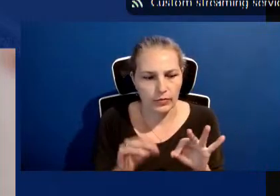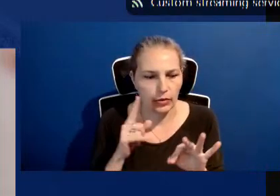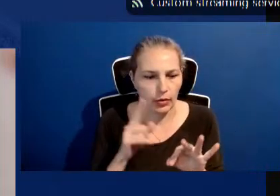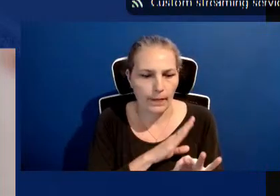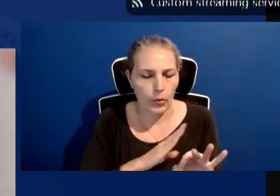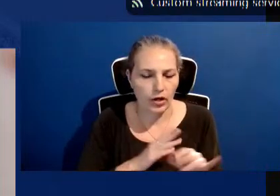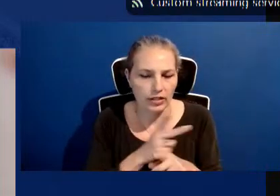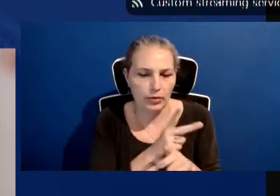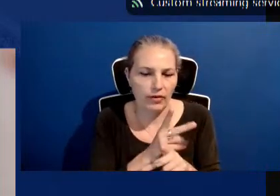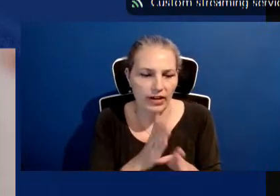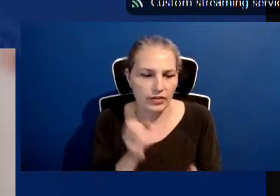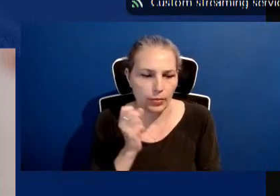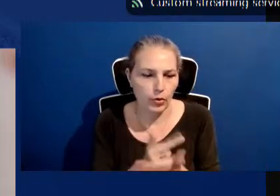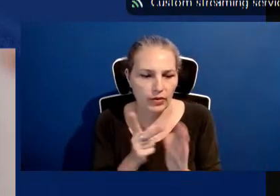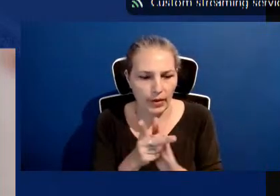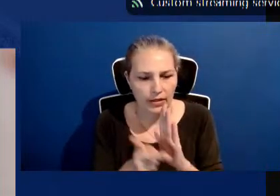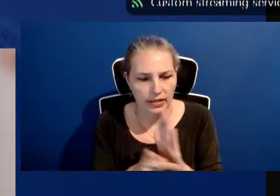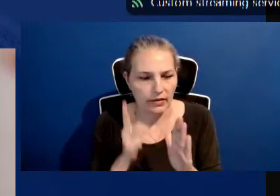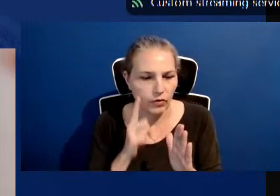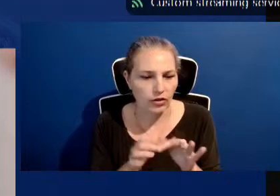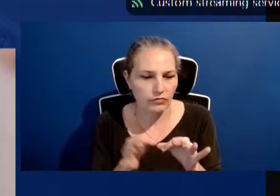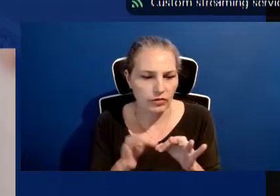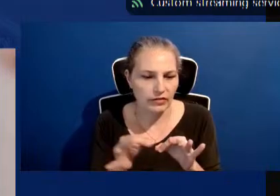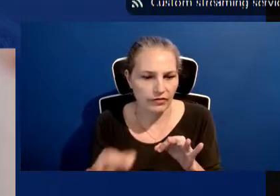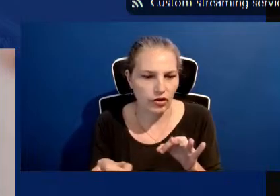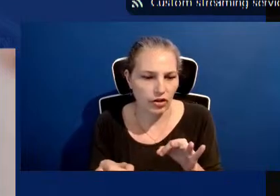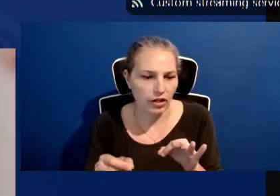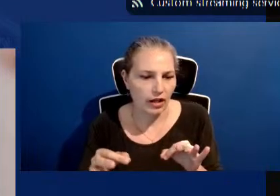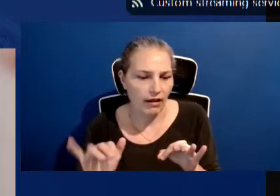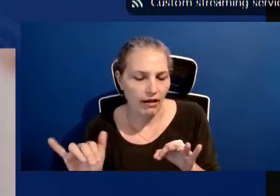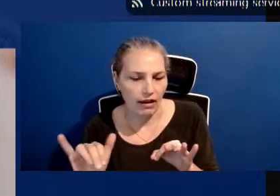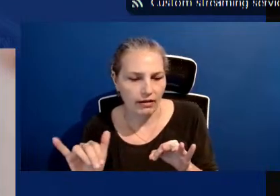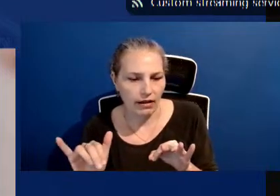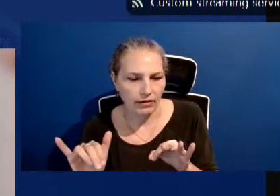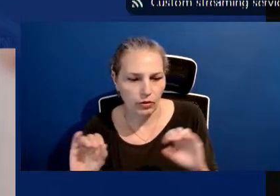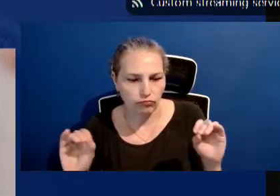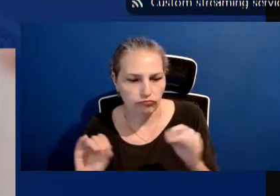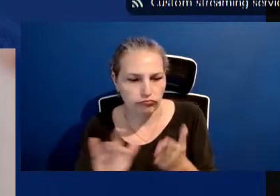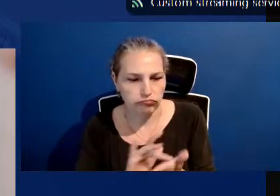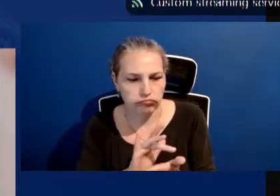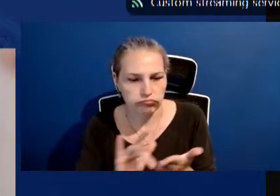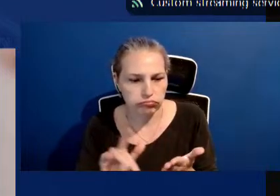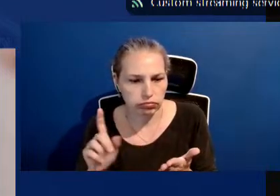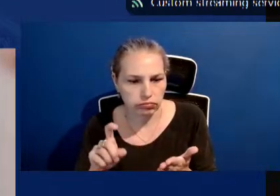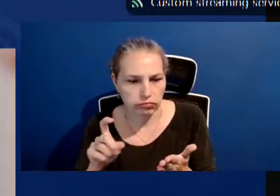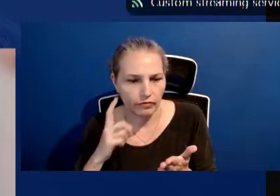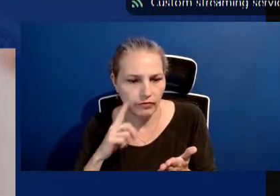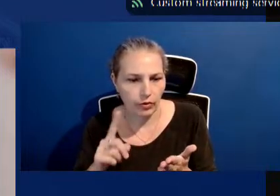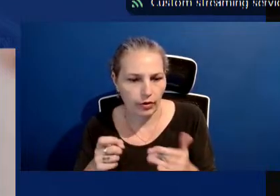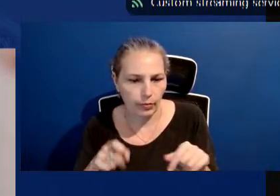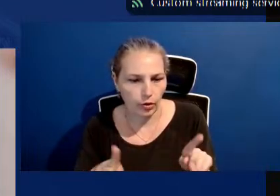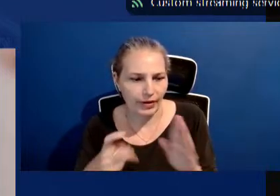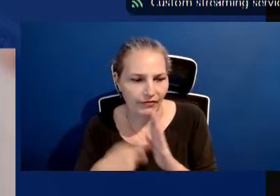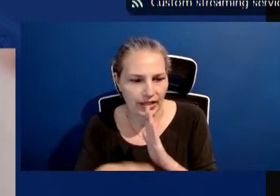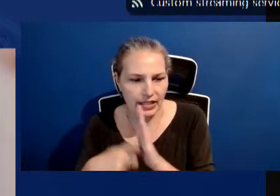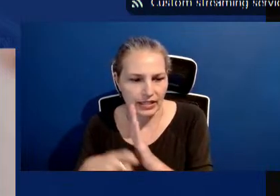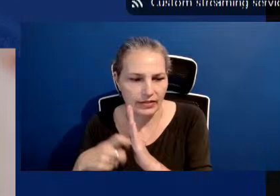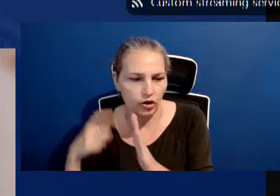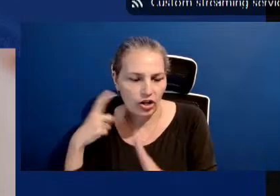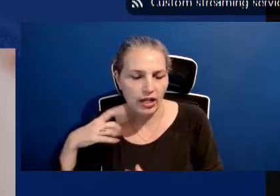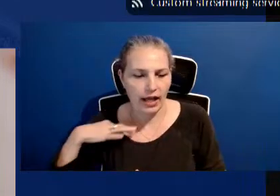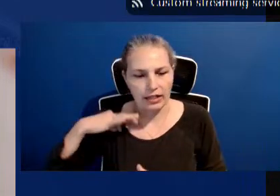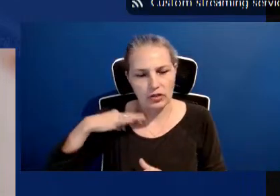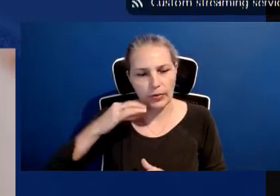refund permit fees for eligible homeowners rebuilding in unincorporated areas affected by the Eaton fire.